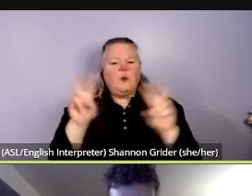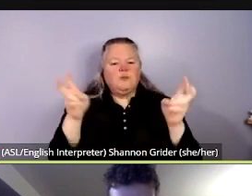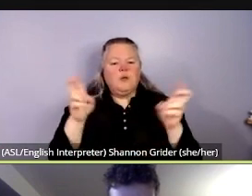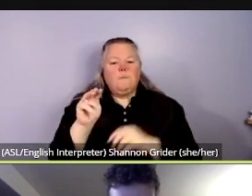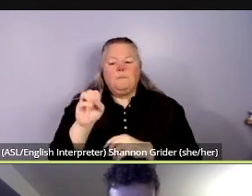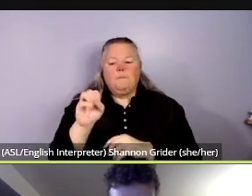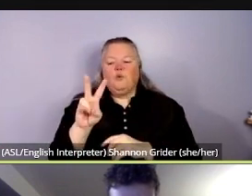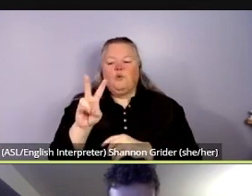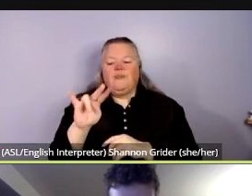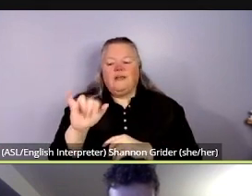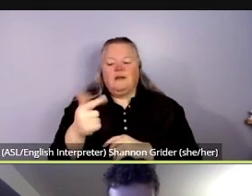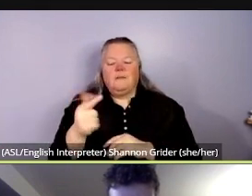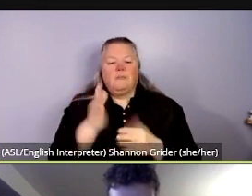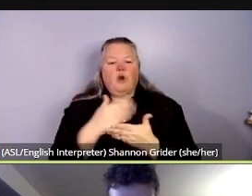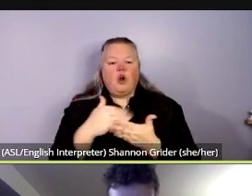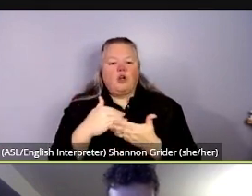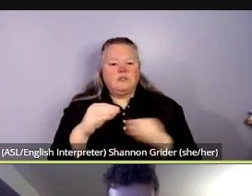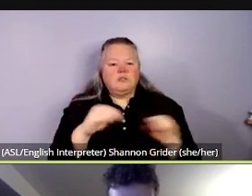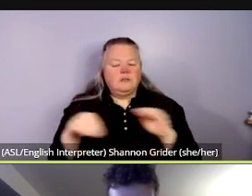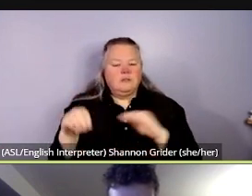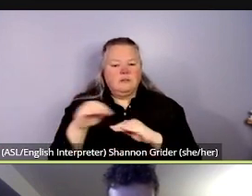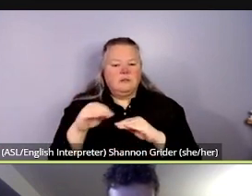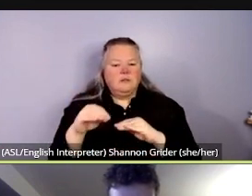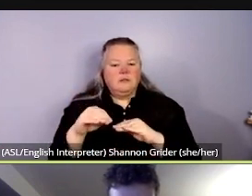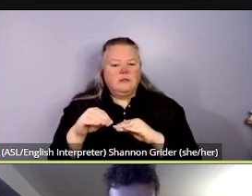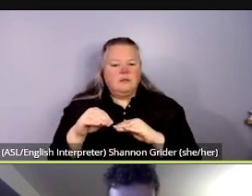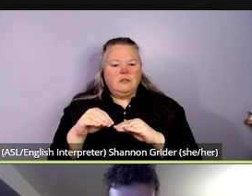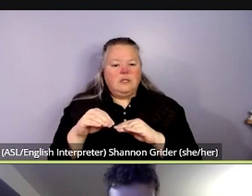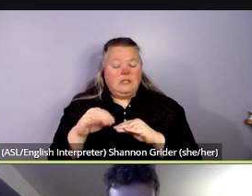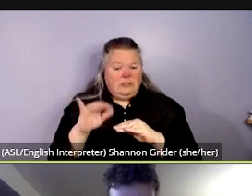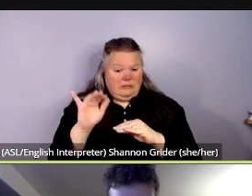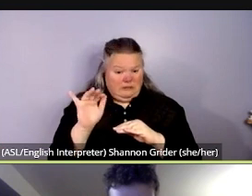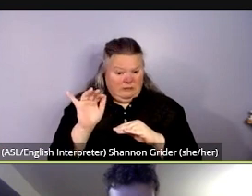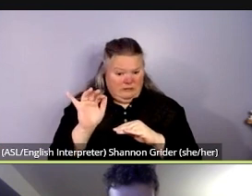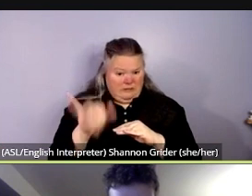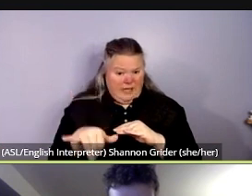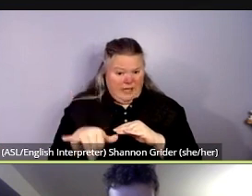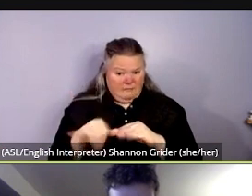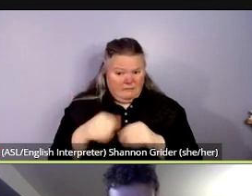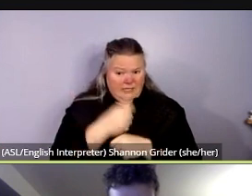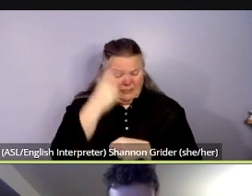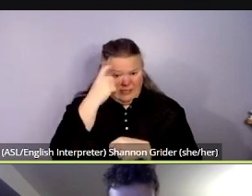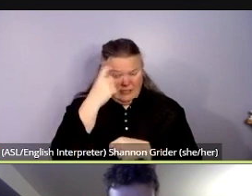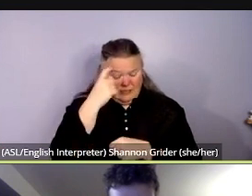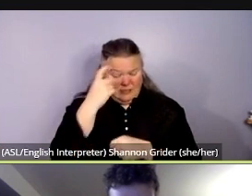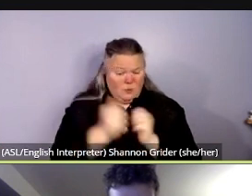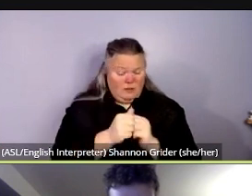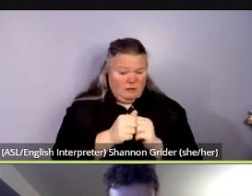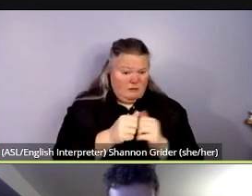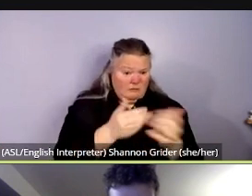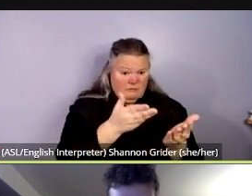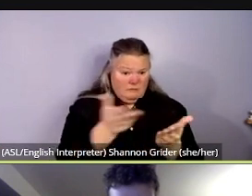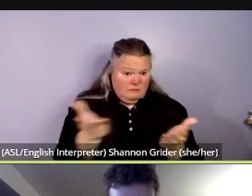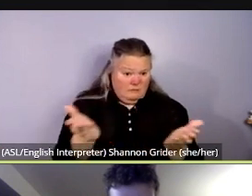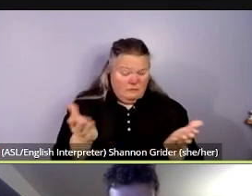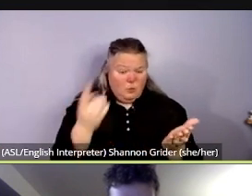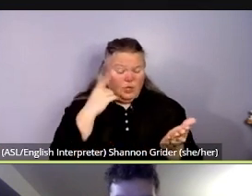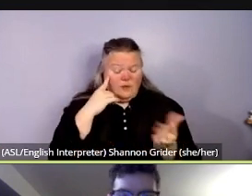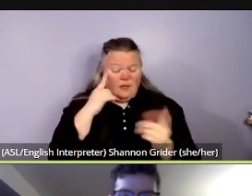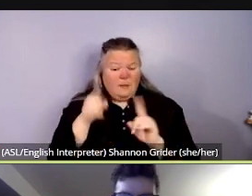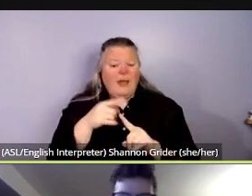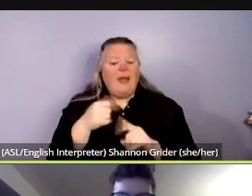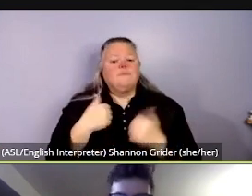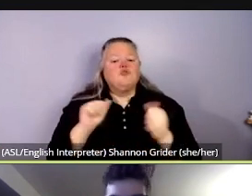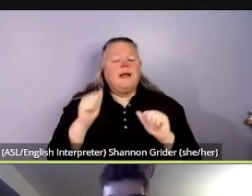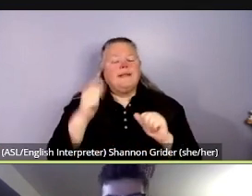that we're facing. Does that make sense, Meredith or Karen or Lillian or John? I'm just trying